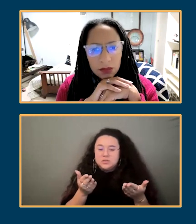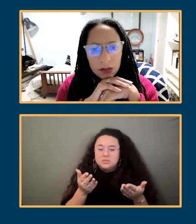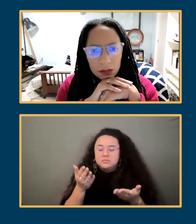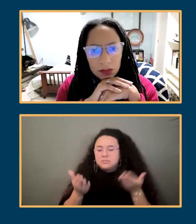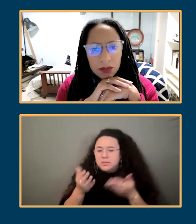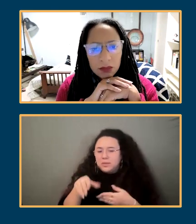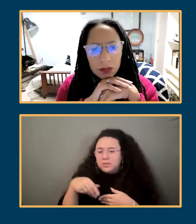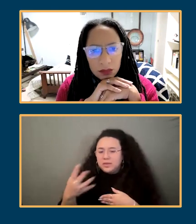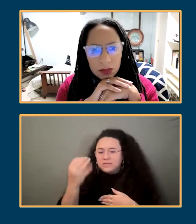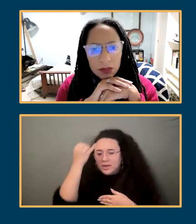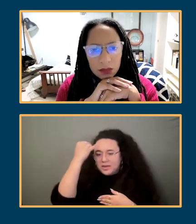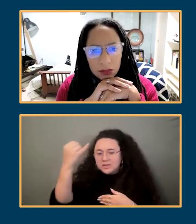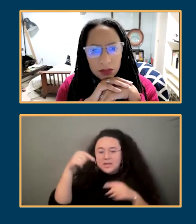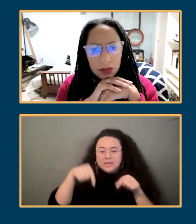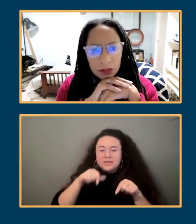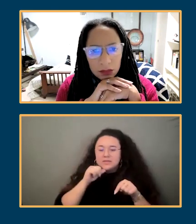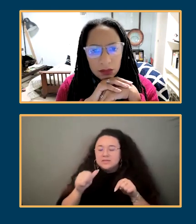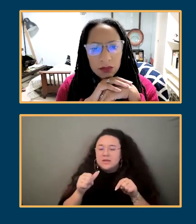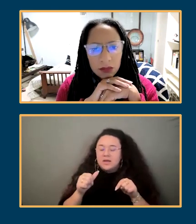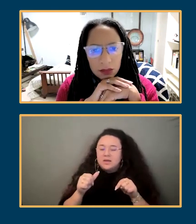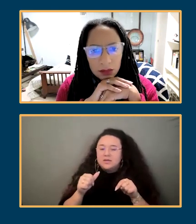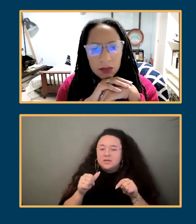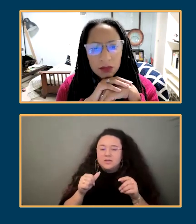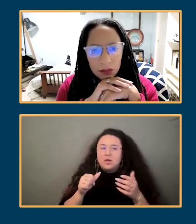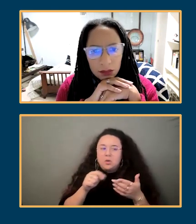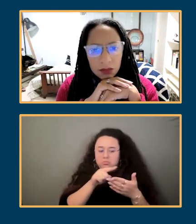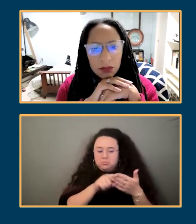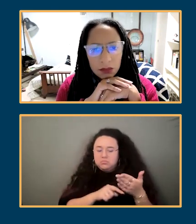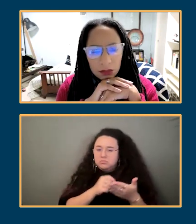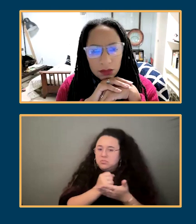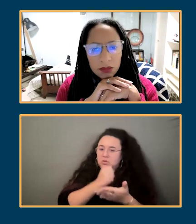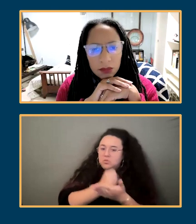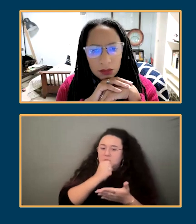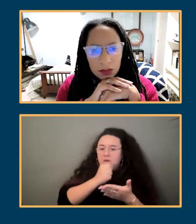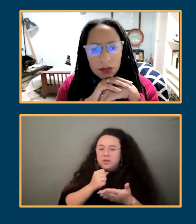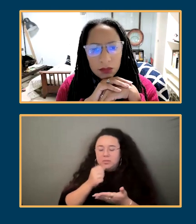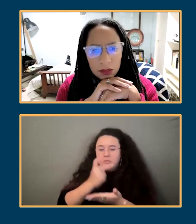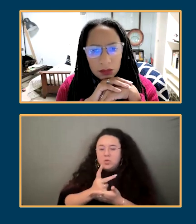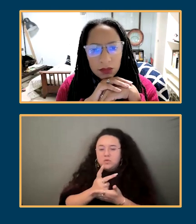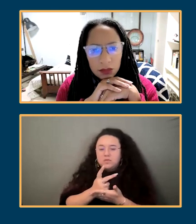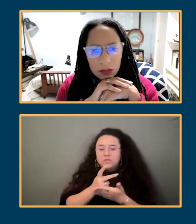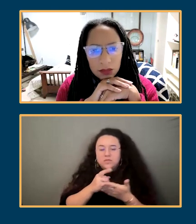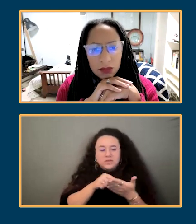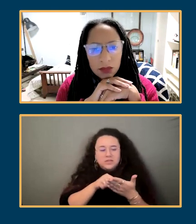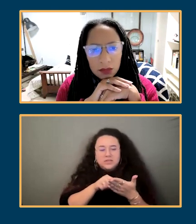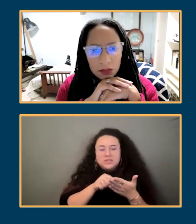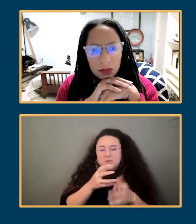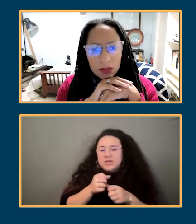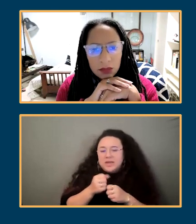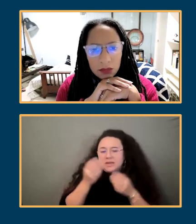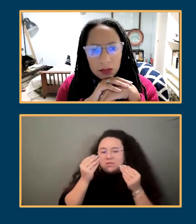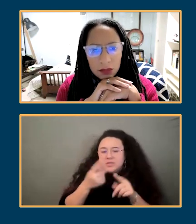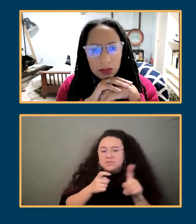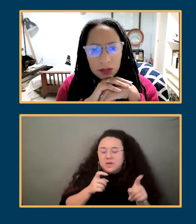maybe this isn't, an accredited source to get your news from. So I think media literacy is being able to identify